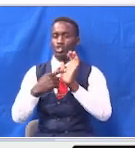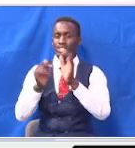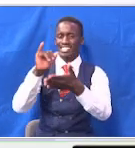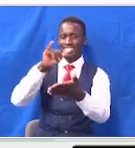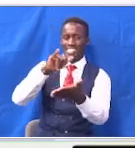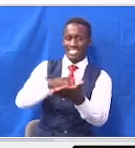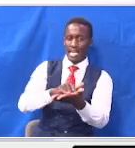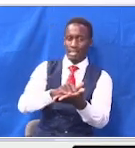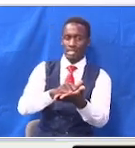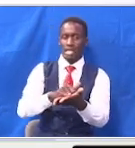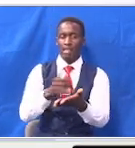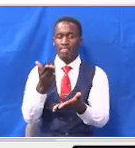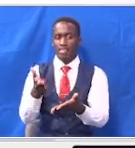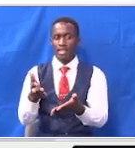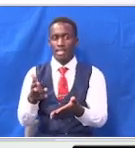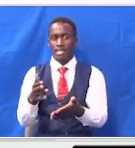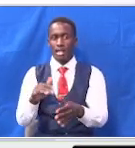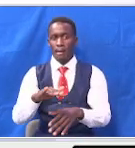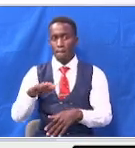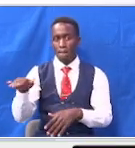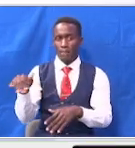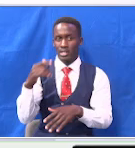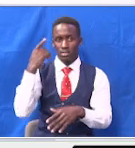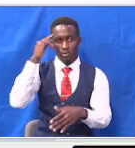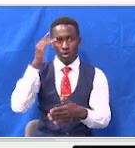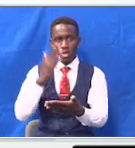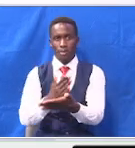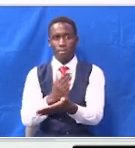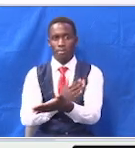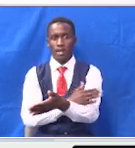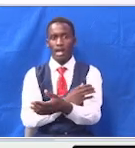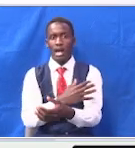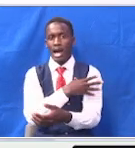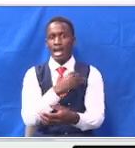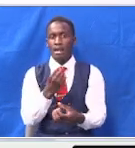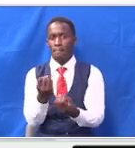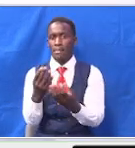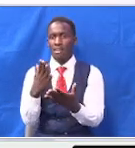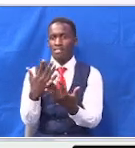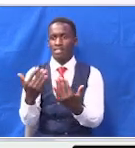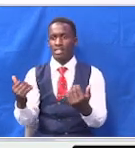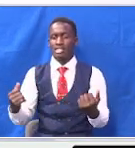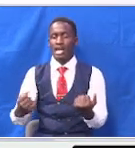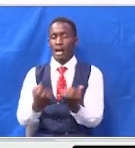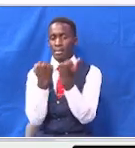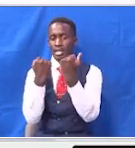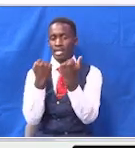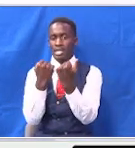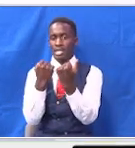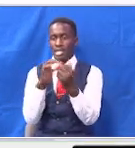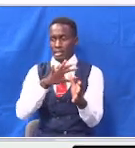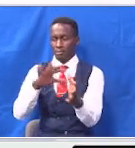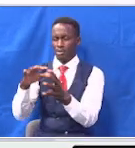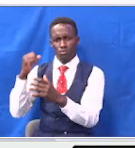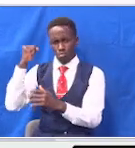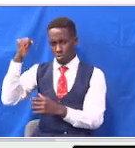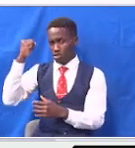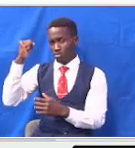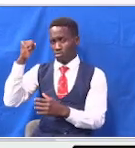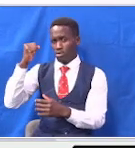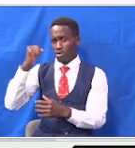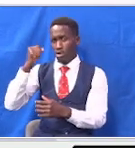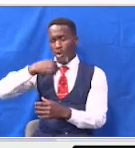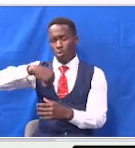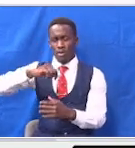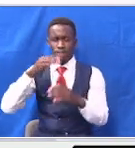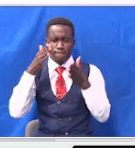is room for improvement and a lot of good things are happening away from the usual political noise. You know, we have been so much